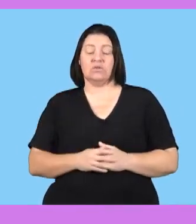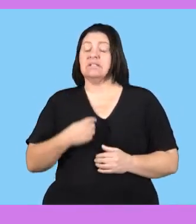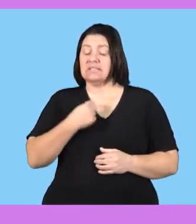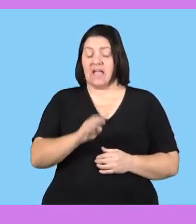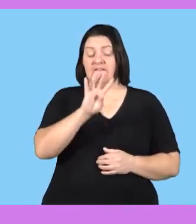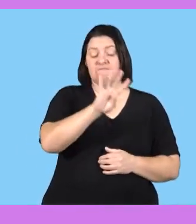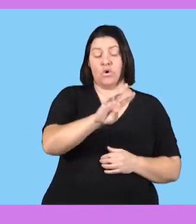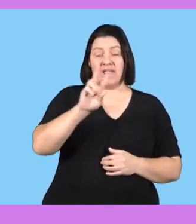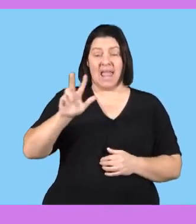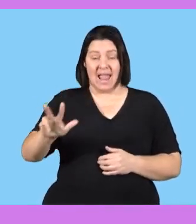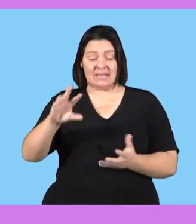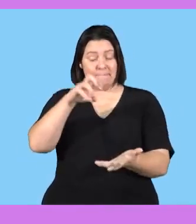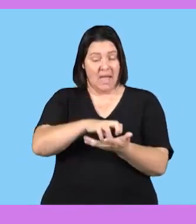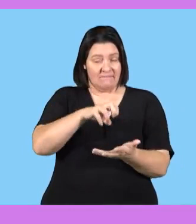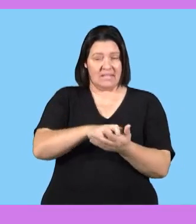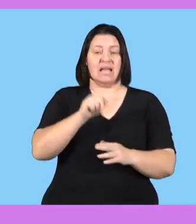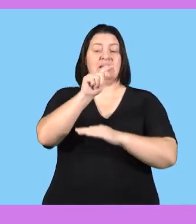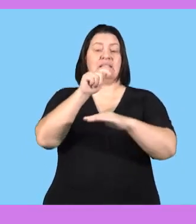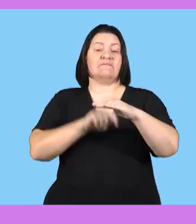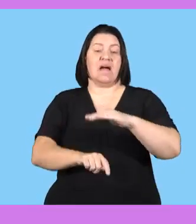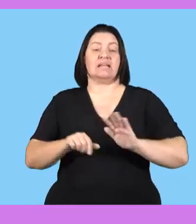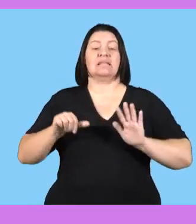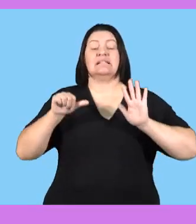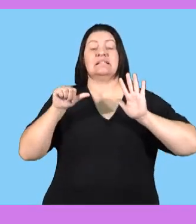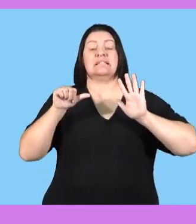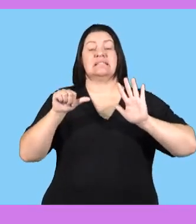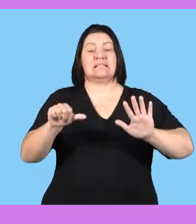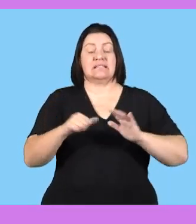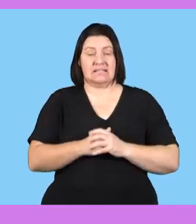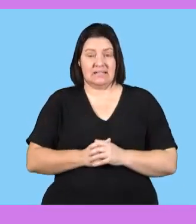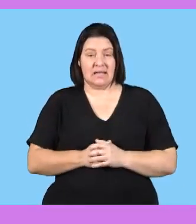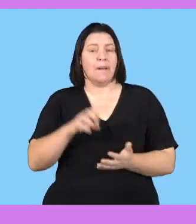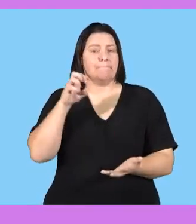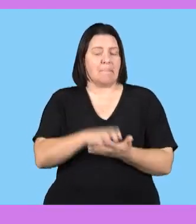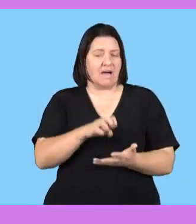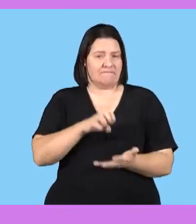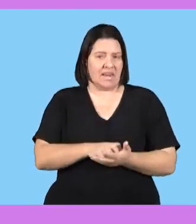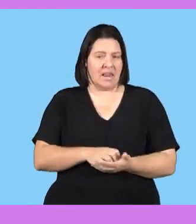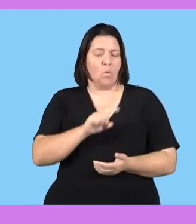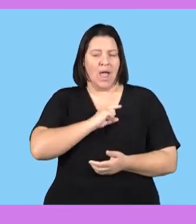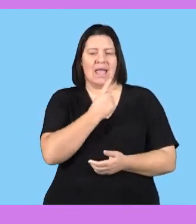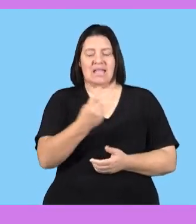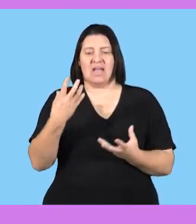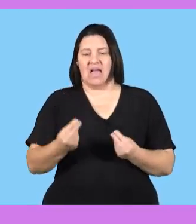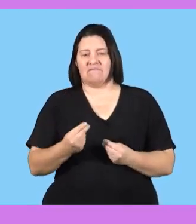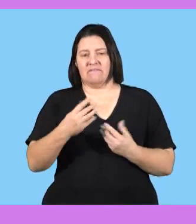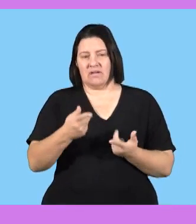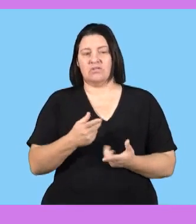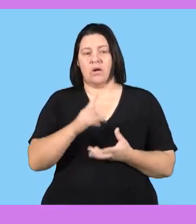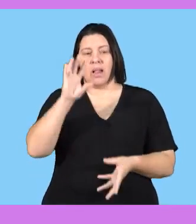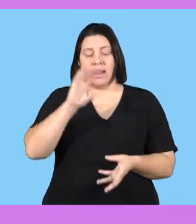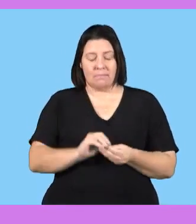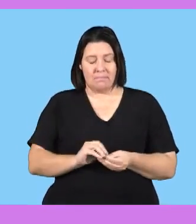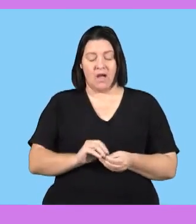that, we take 48 and we divide it by the number of muffins in each box, which is